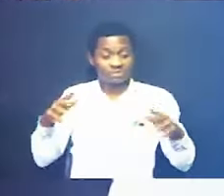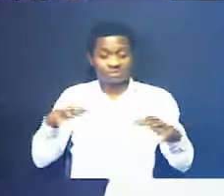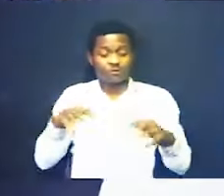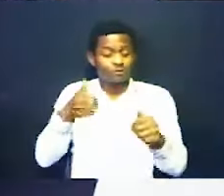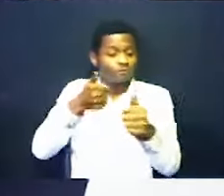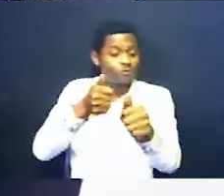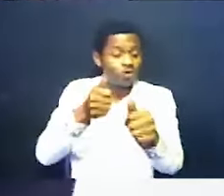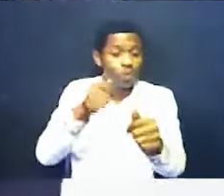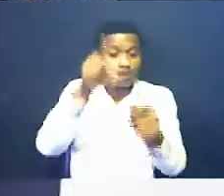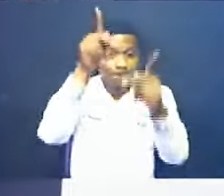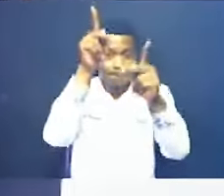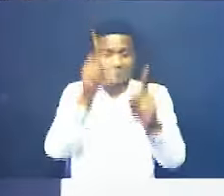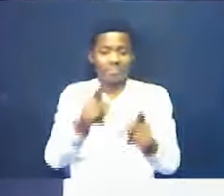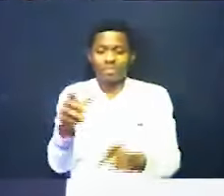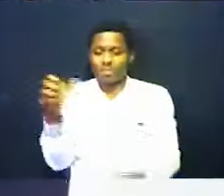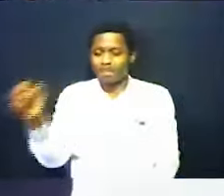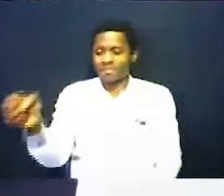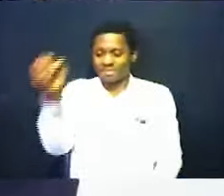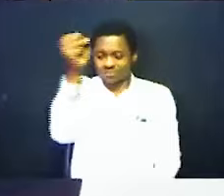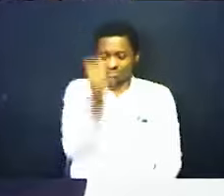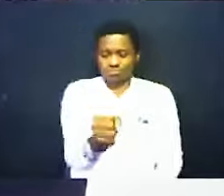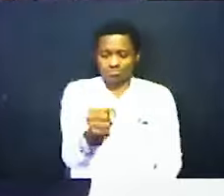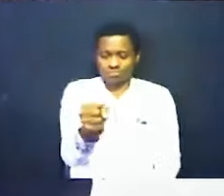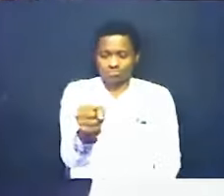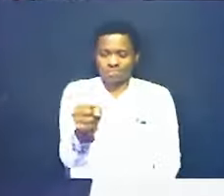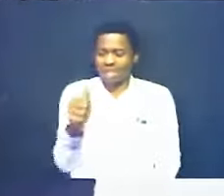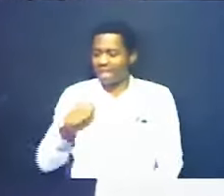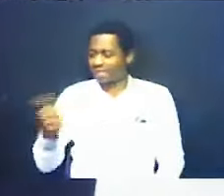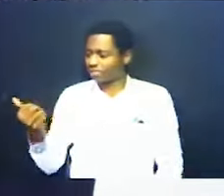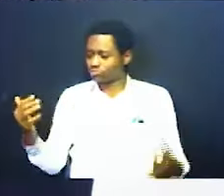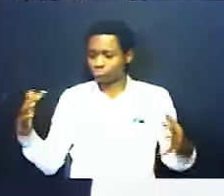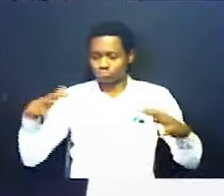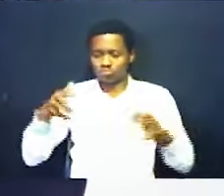yourself, then we say you are disciplined.